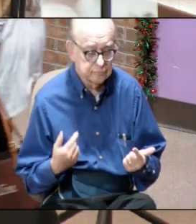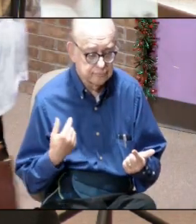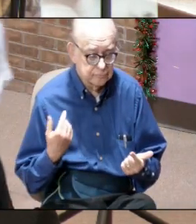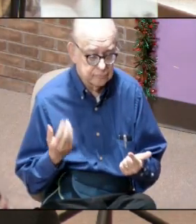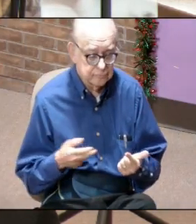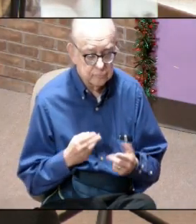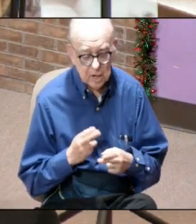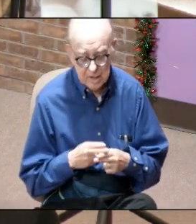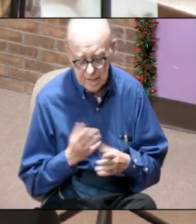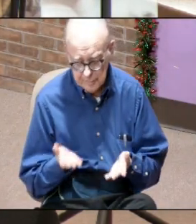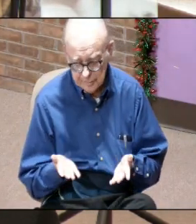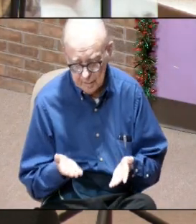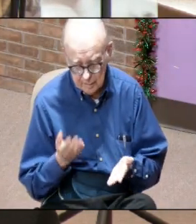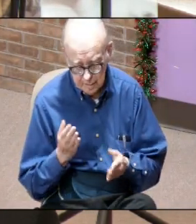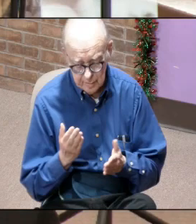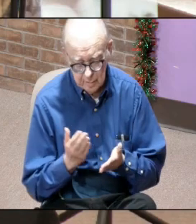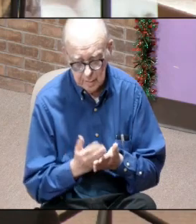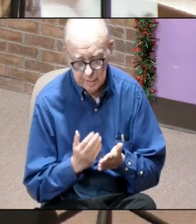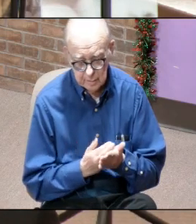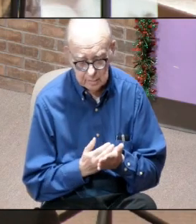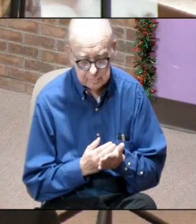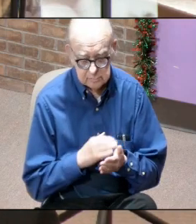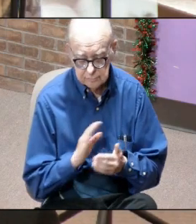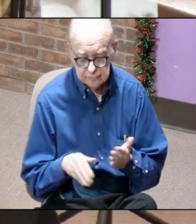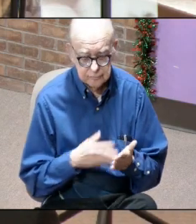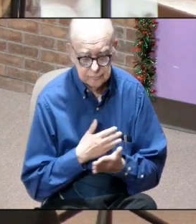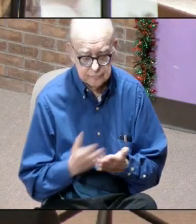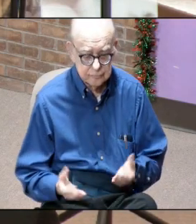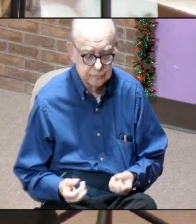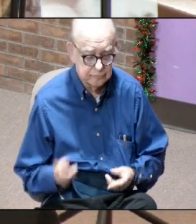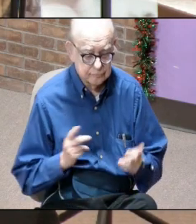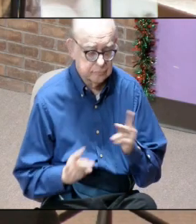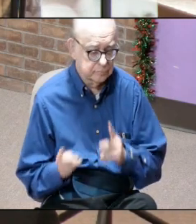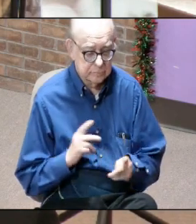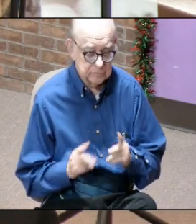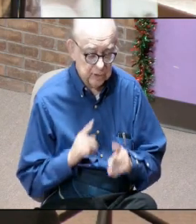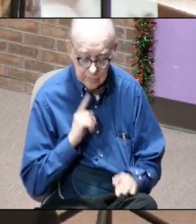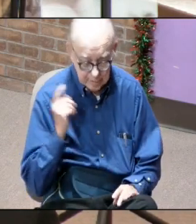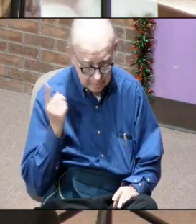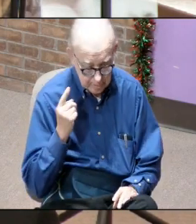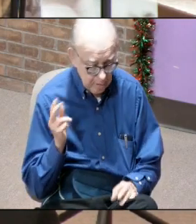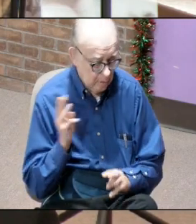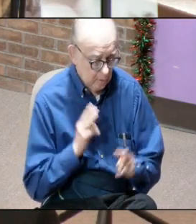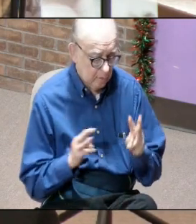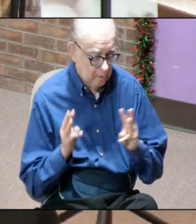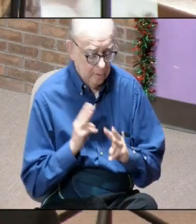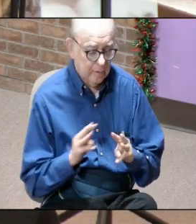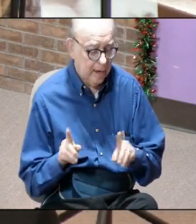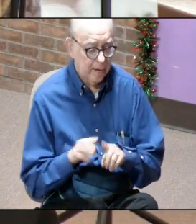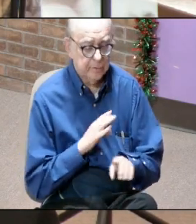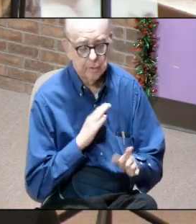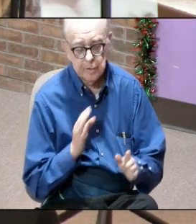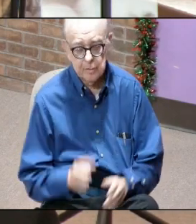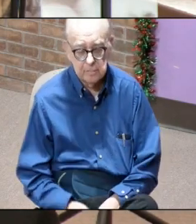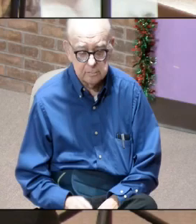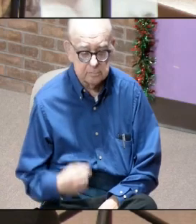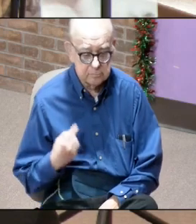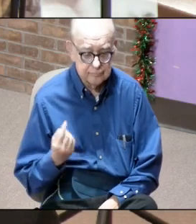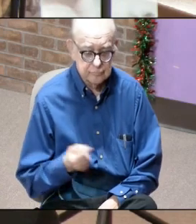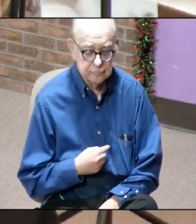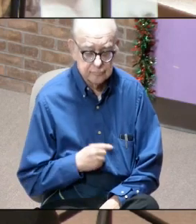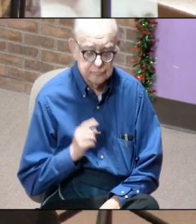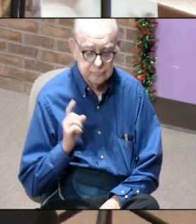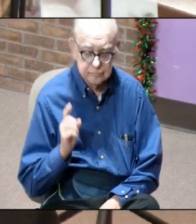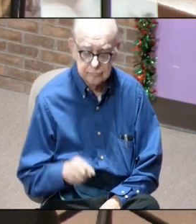are. So, in all of this, a lot of people get so concerned and worried that as Christians, are we going to have